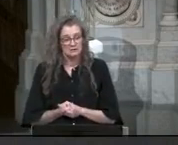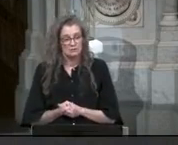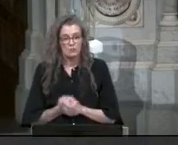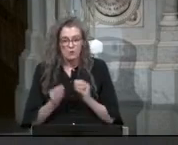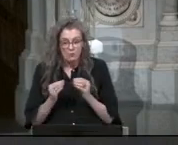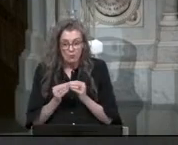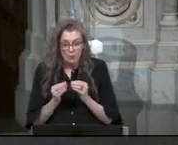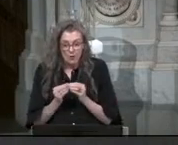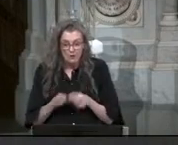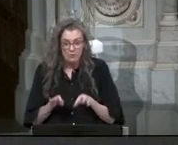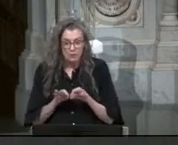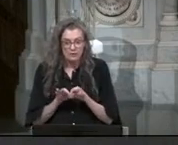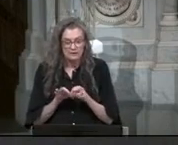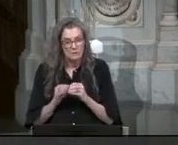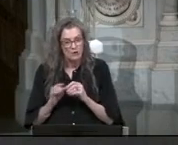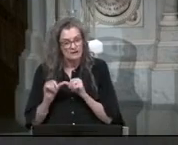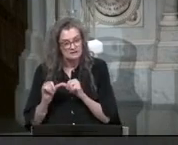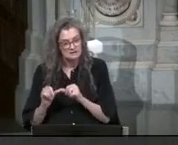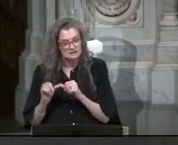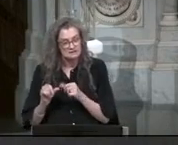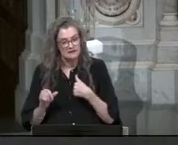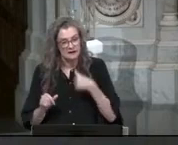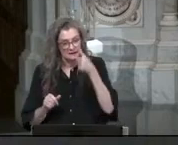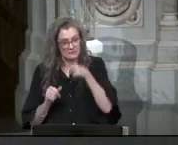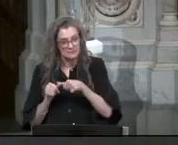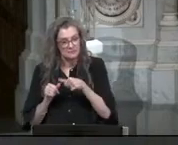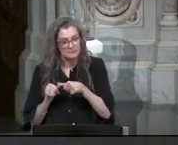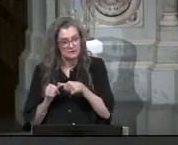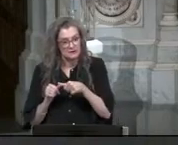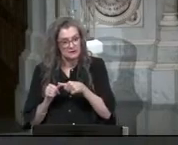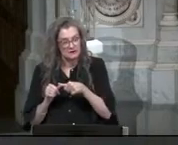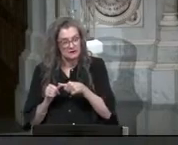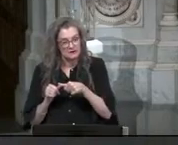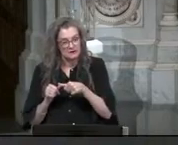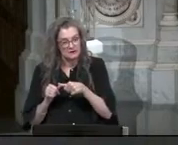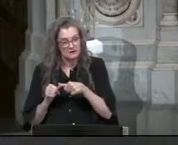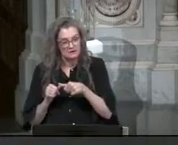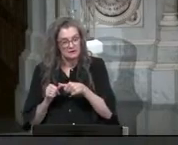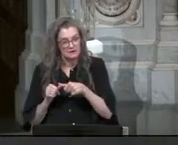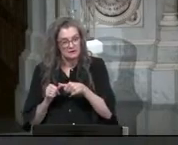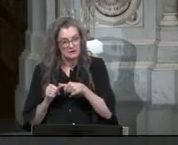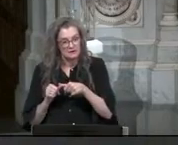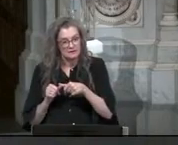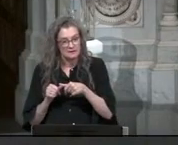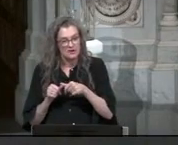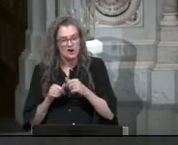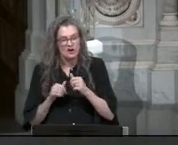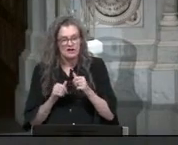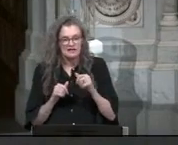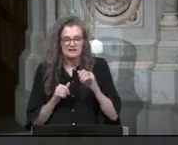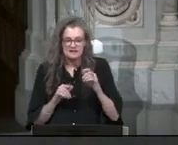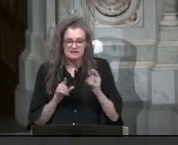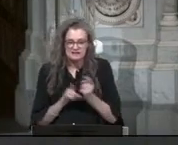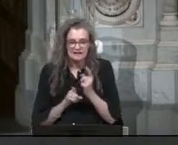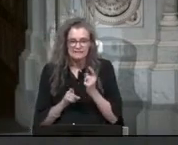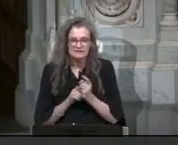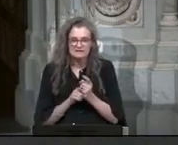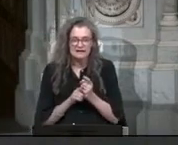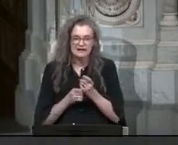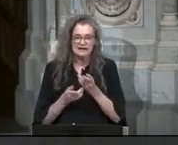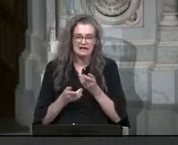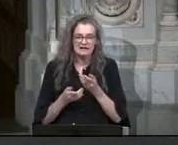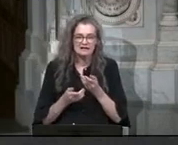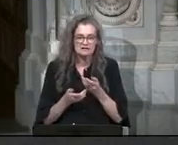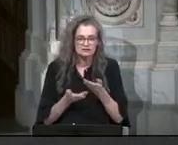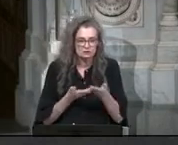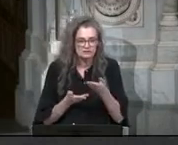more importantly, more consistently, I remember that consistent love and service. Something as simple as cooking